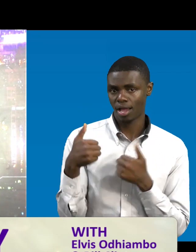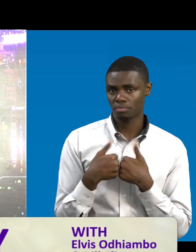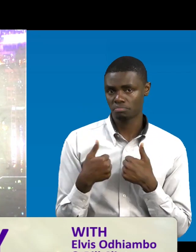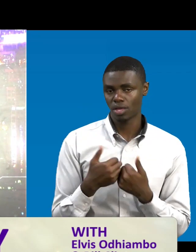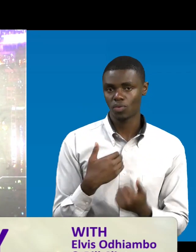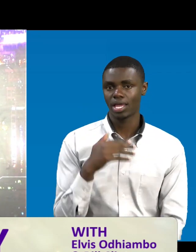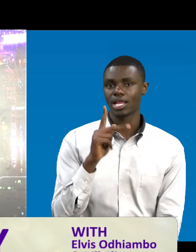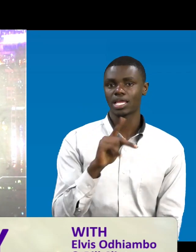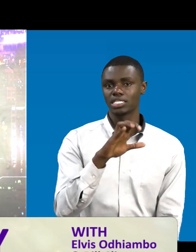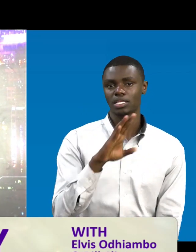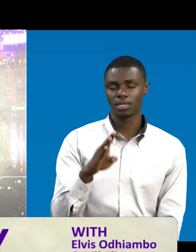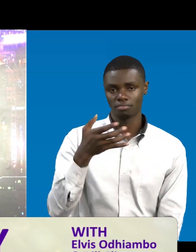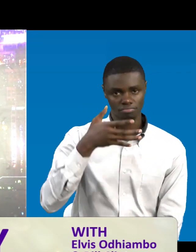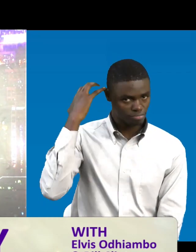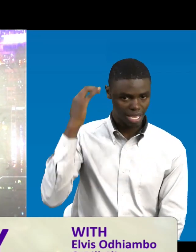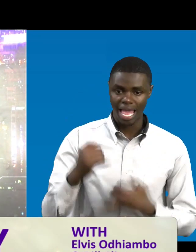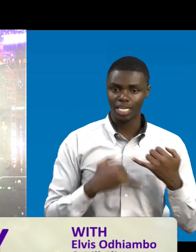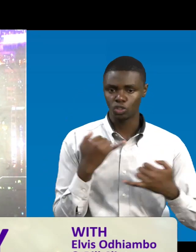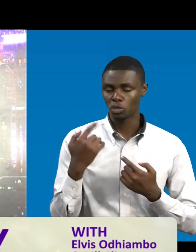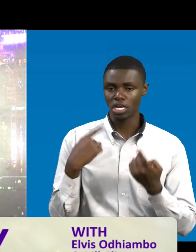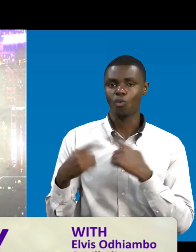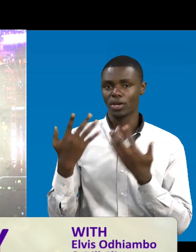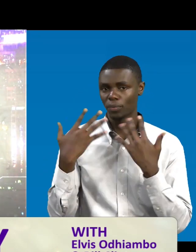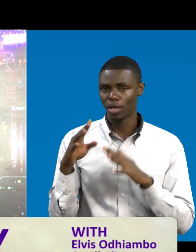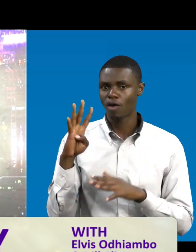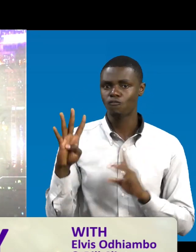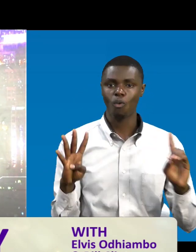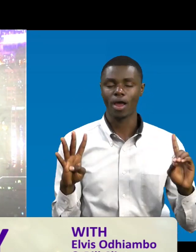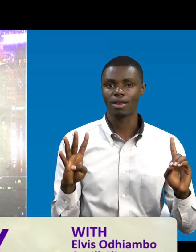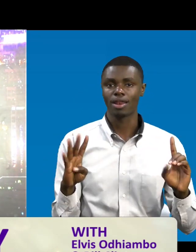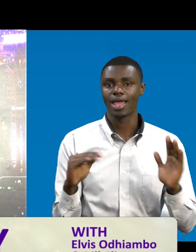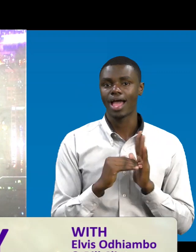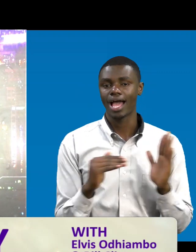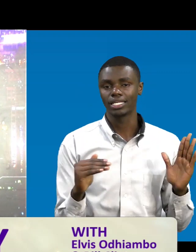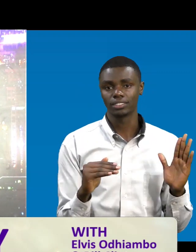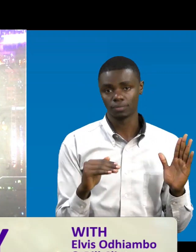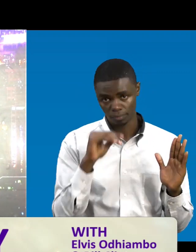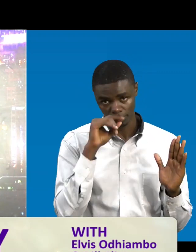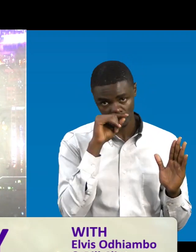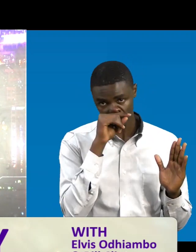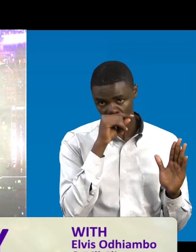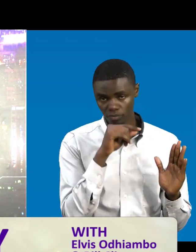had KCB, who also enjoyed a massive win, 4-1 win against